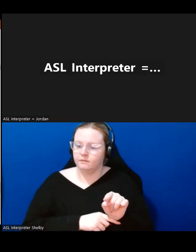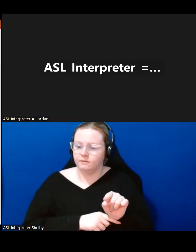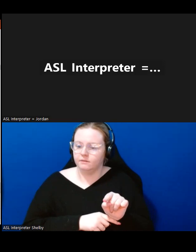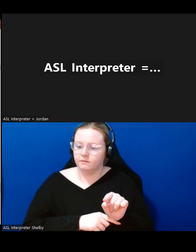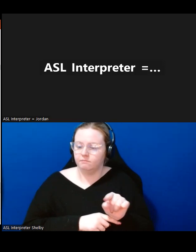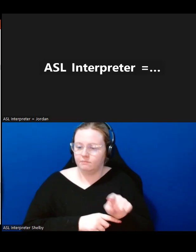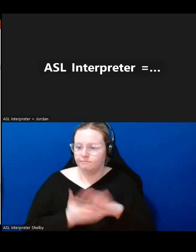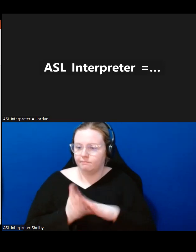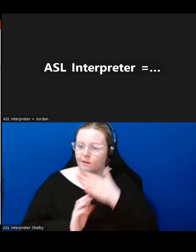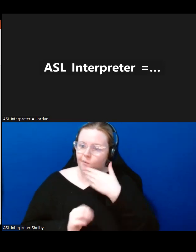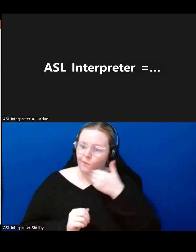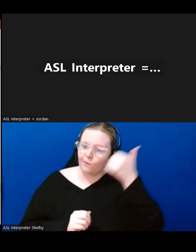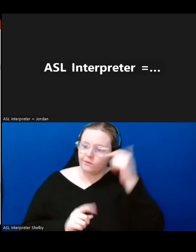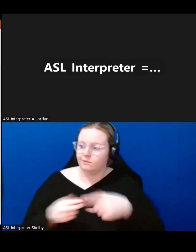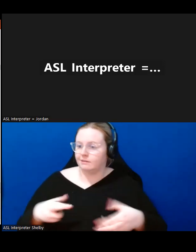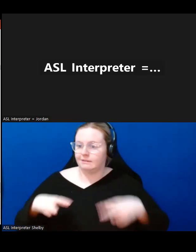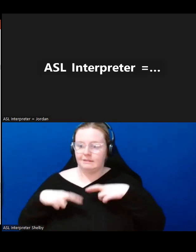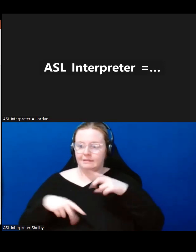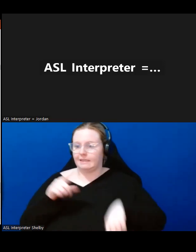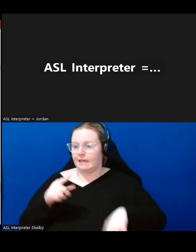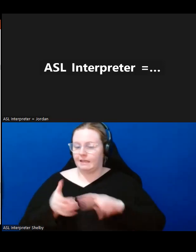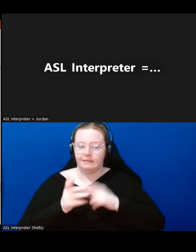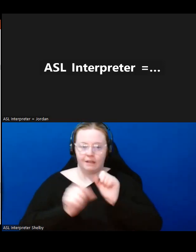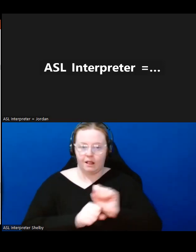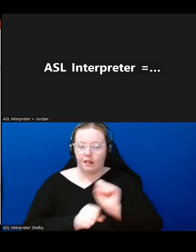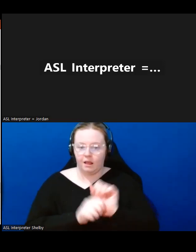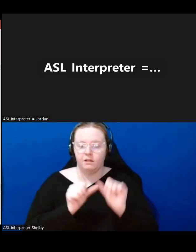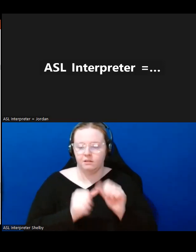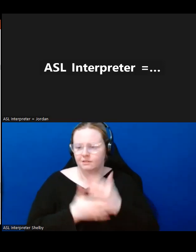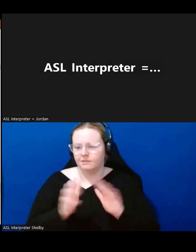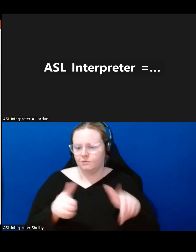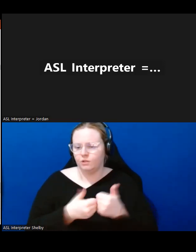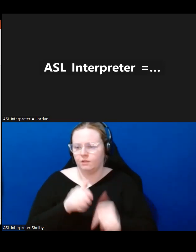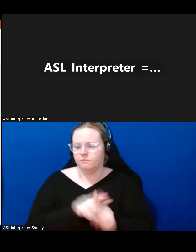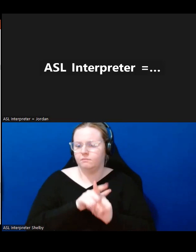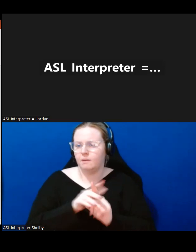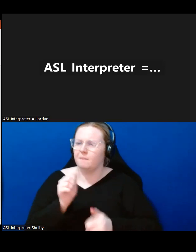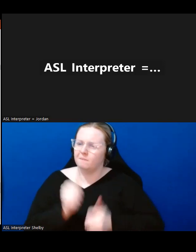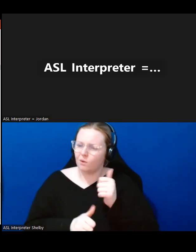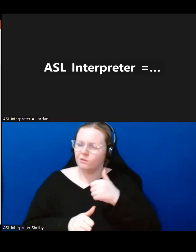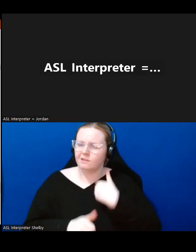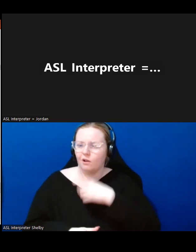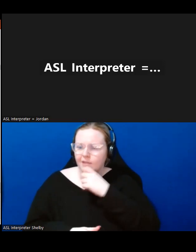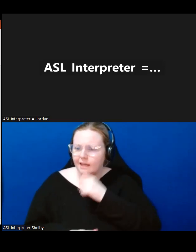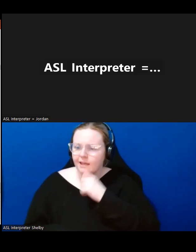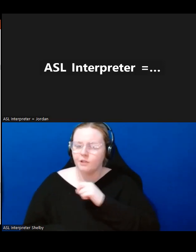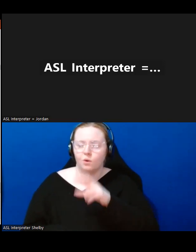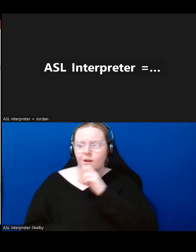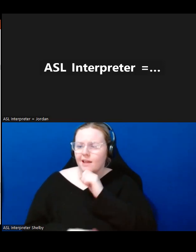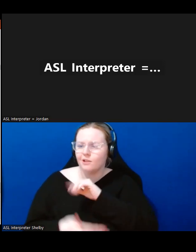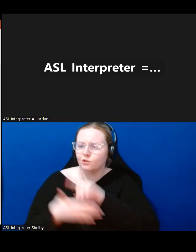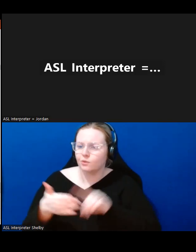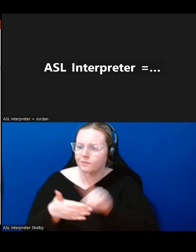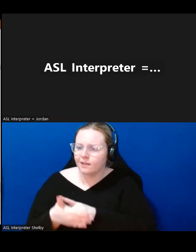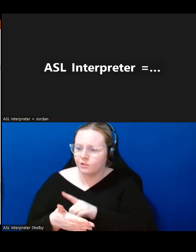age. And they face unique challenges, most of them related to ageism and things like that go on, and things